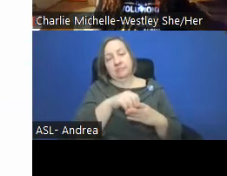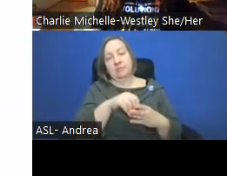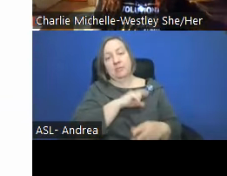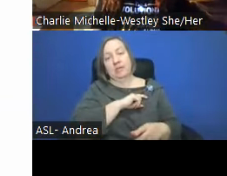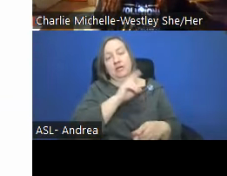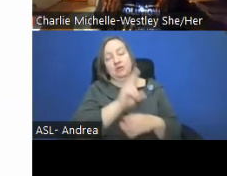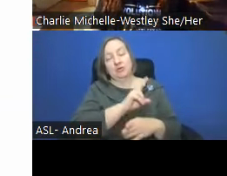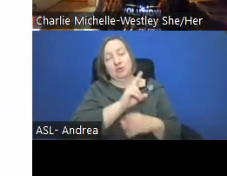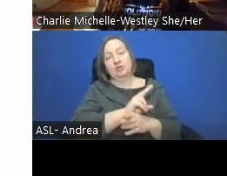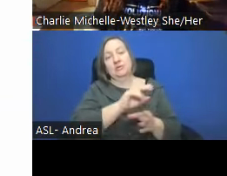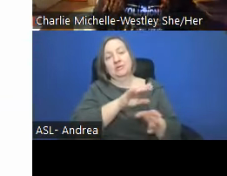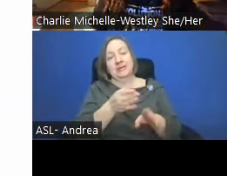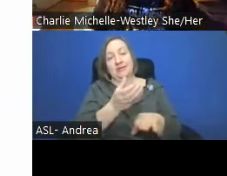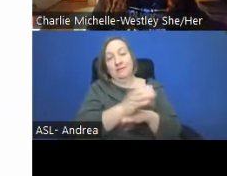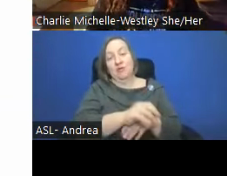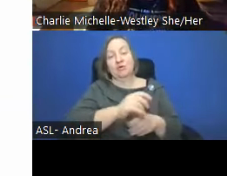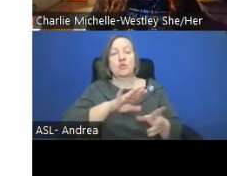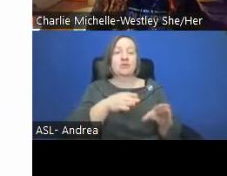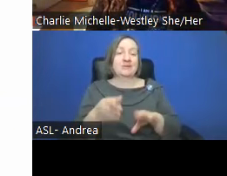death in custody,